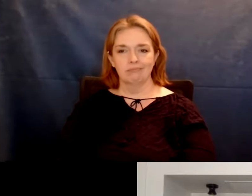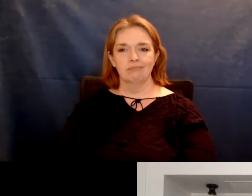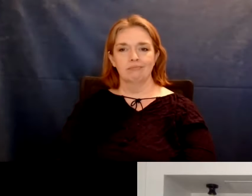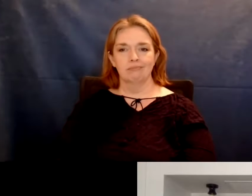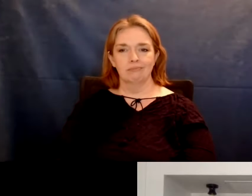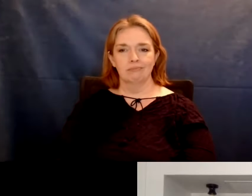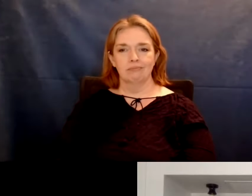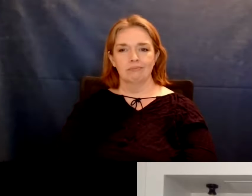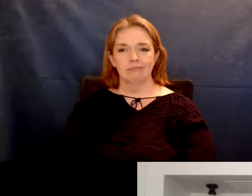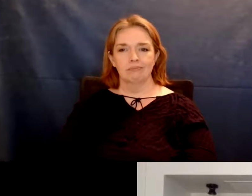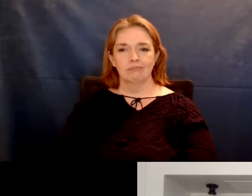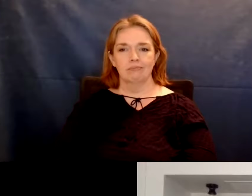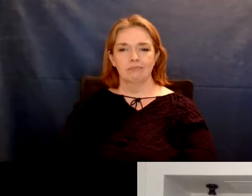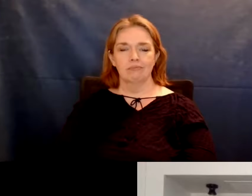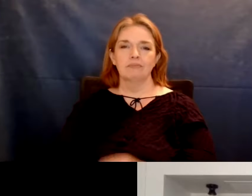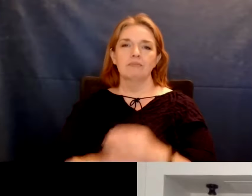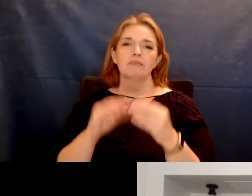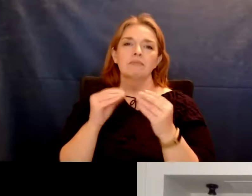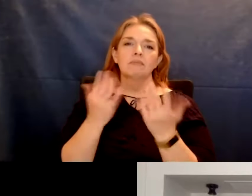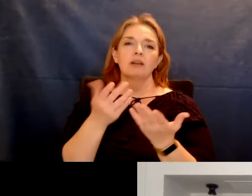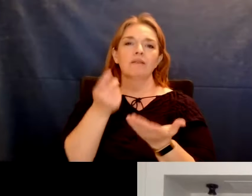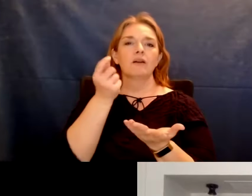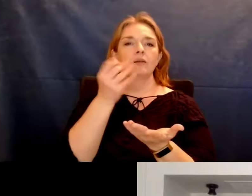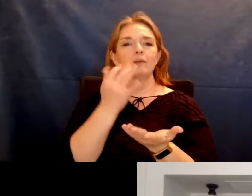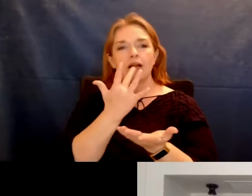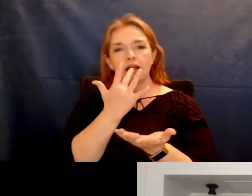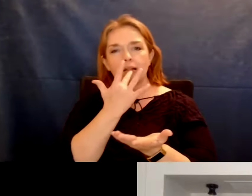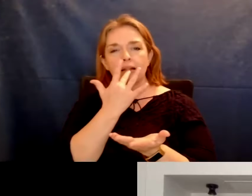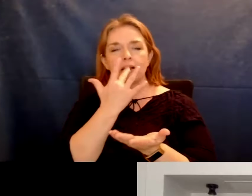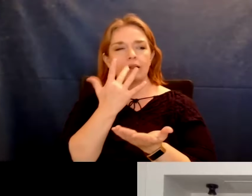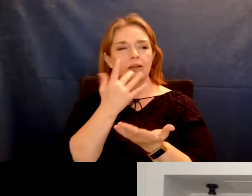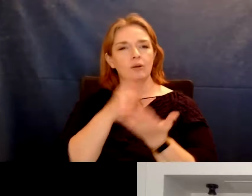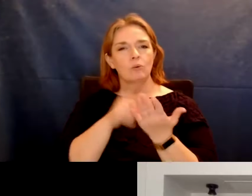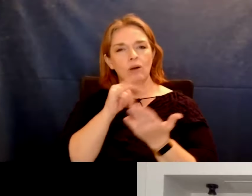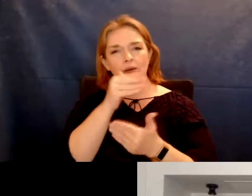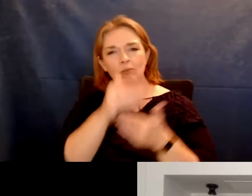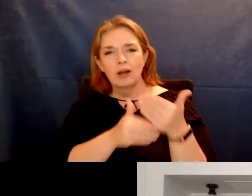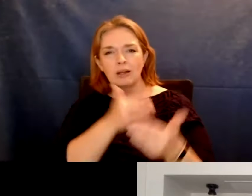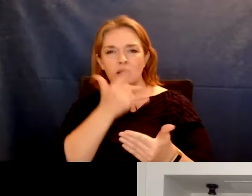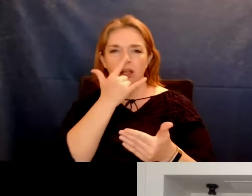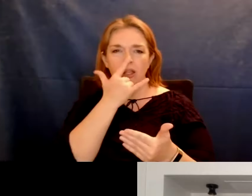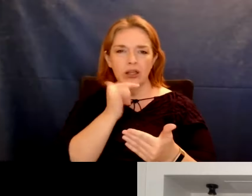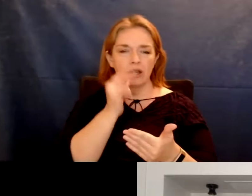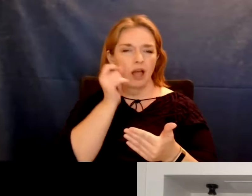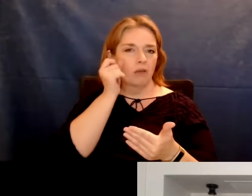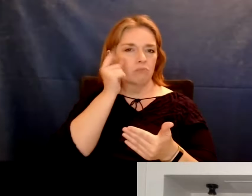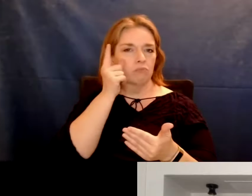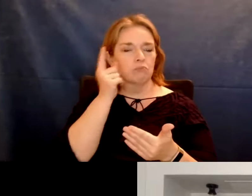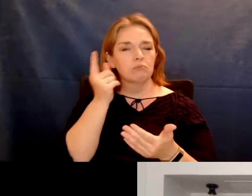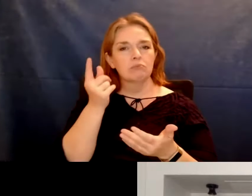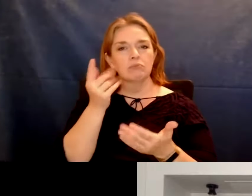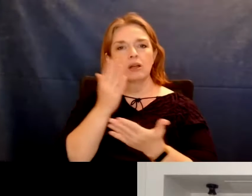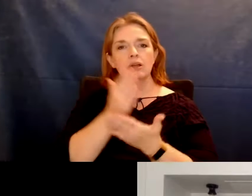or gave a view of the process of bees and some of the things that, some of